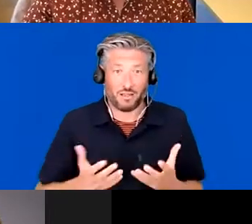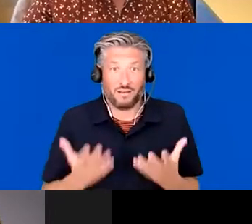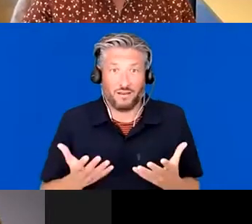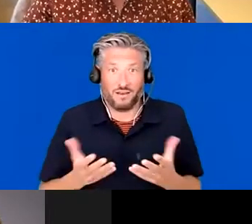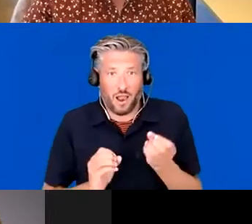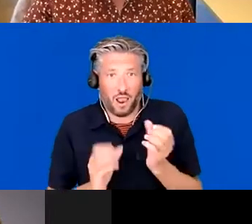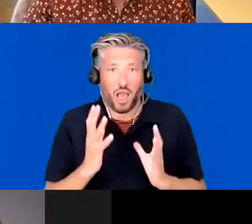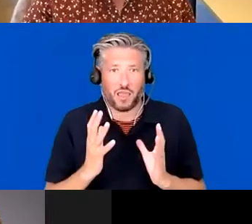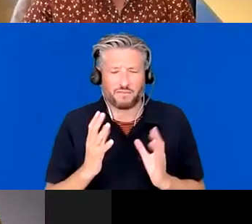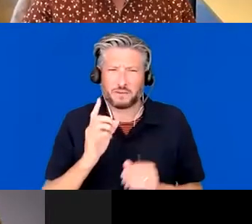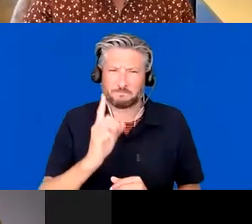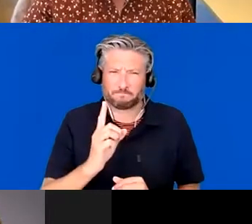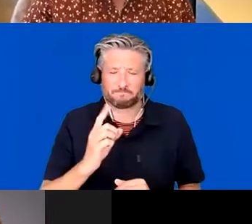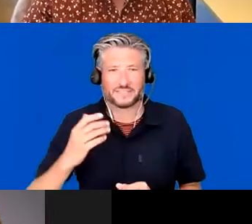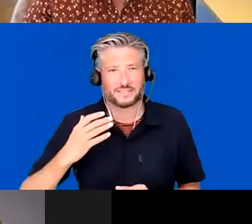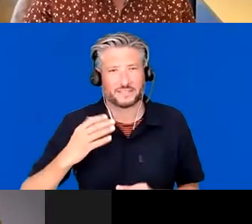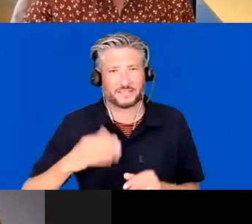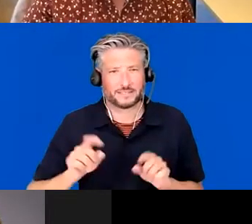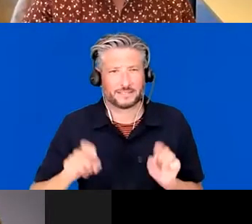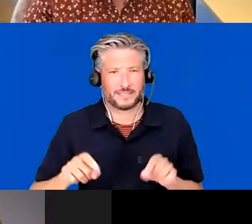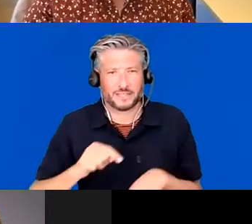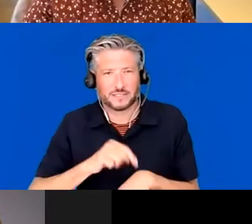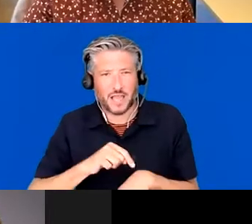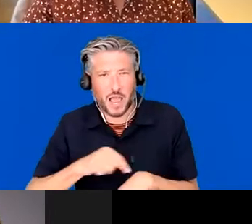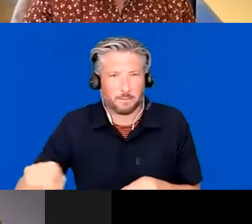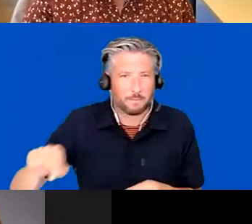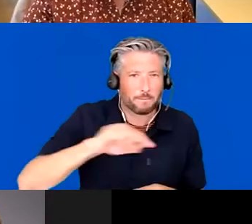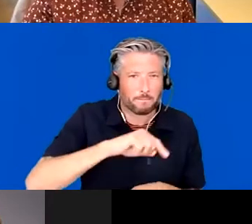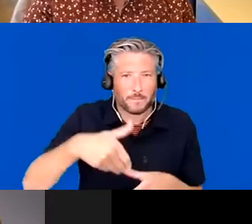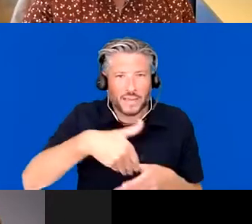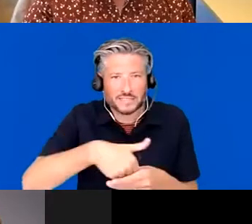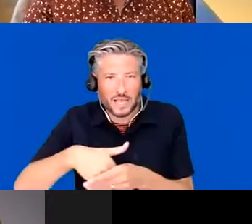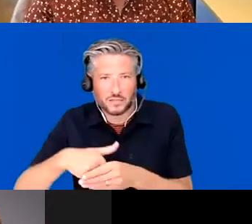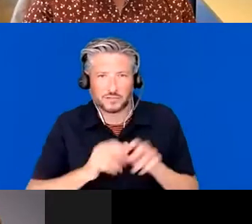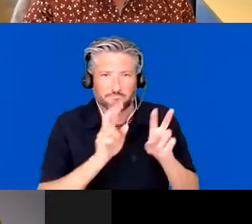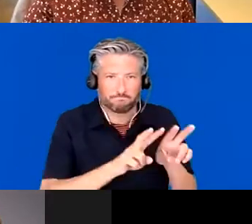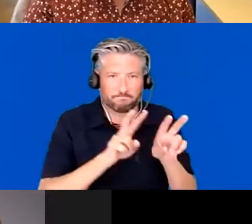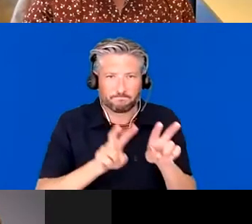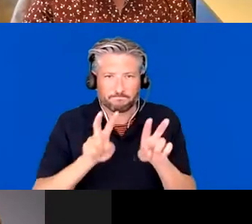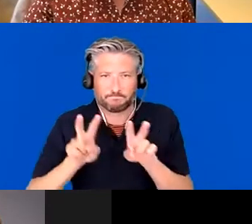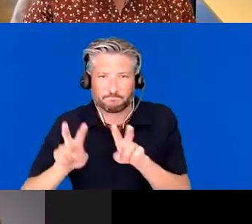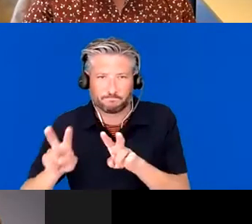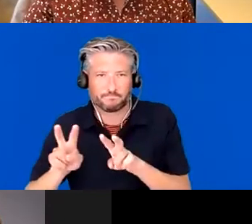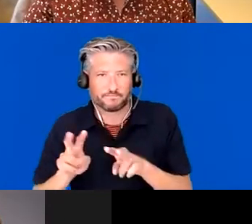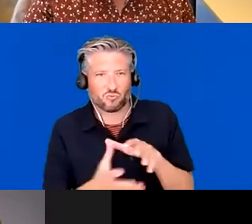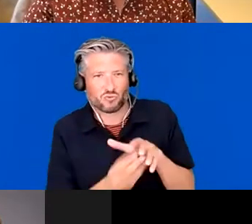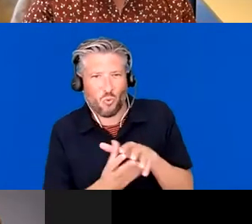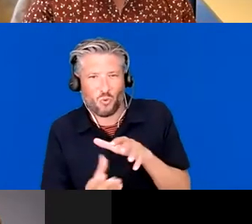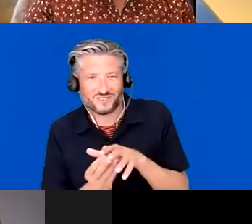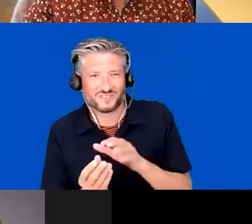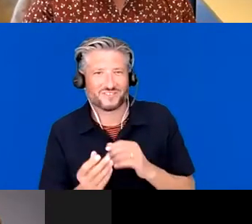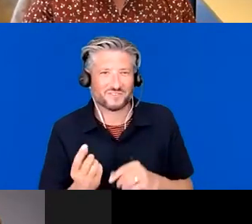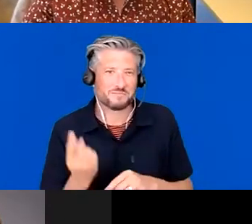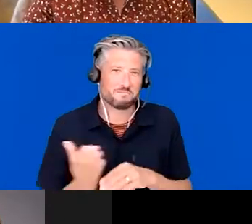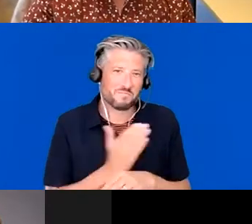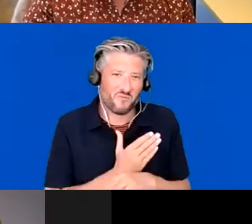do. So that would be my kind of caution, I think. Any comments or reflections upon this